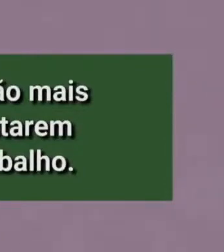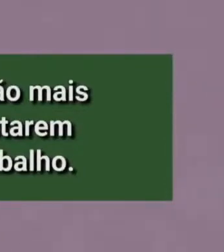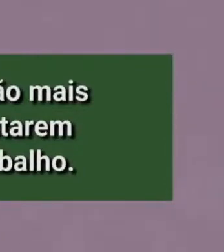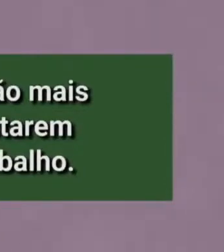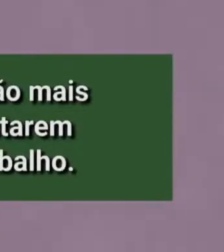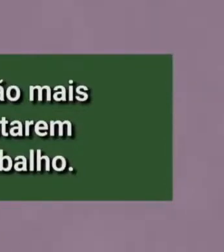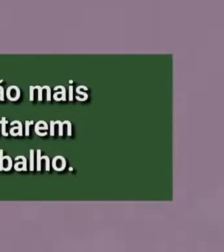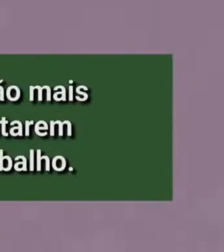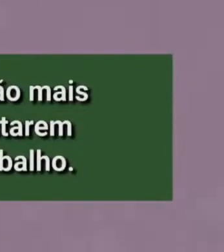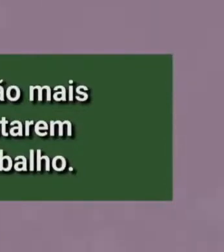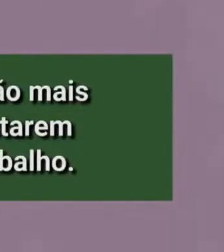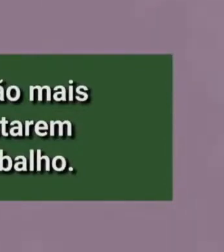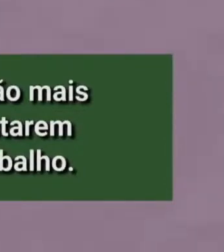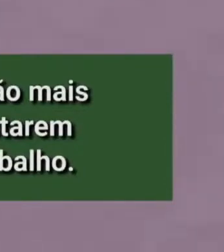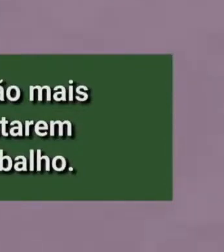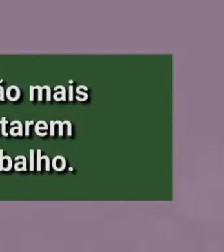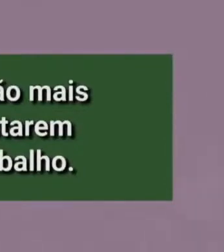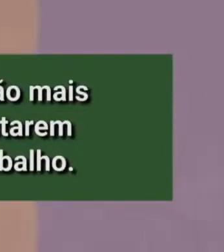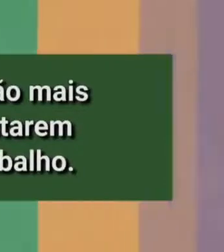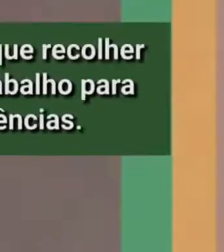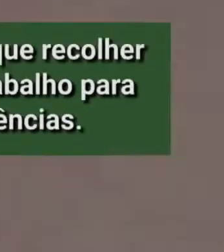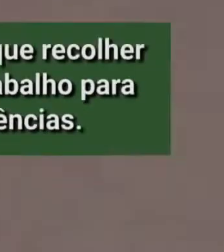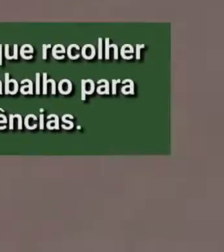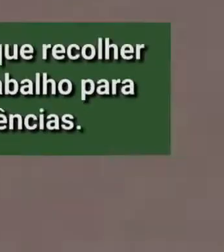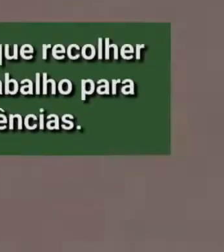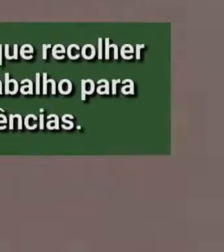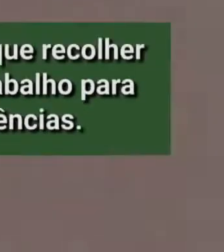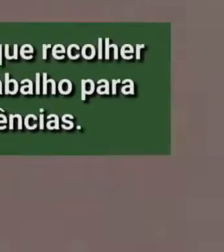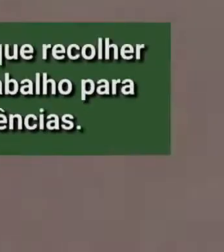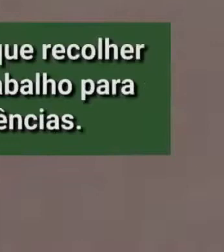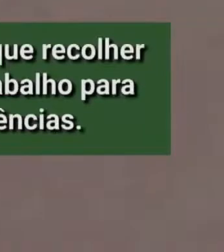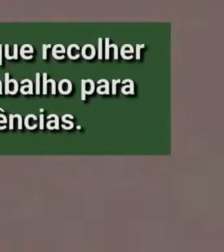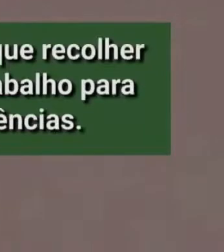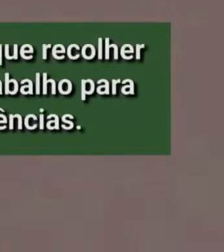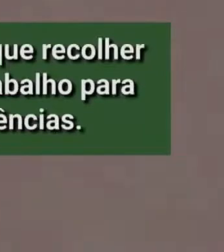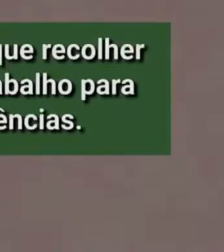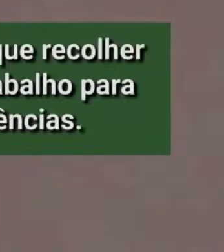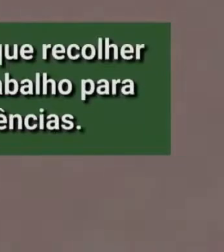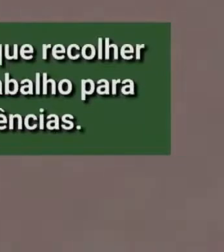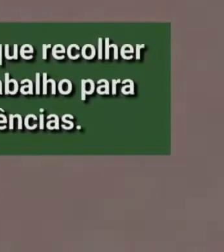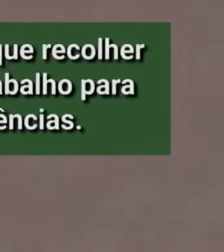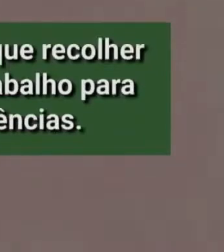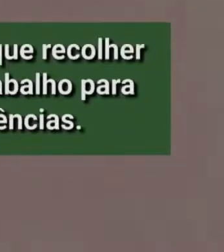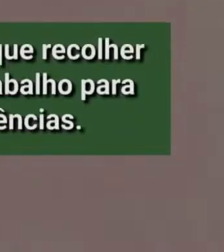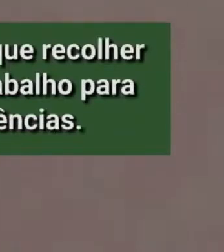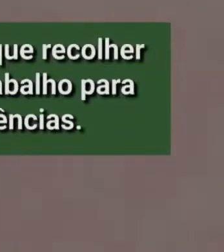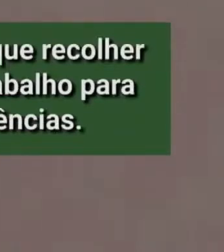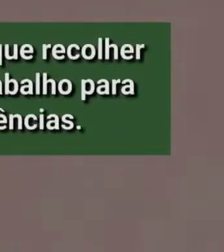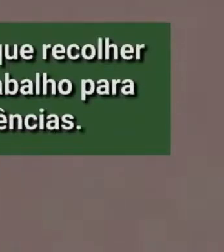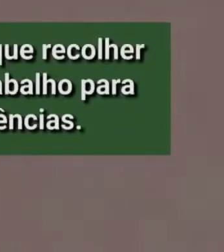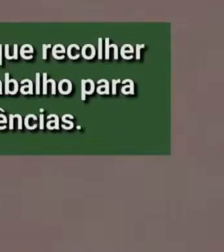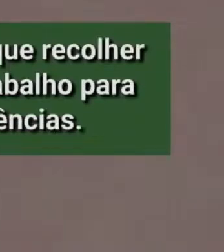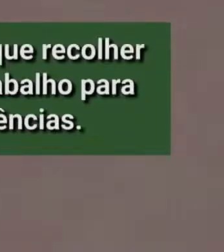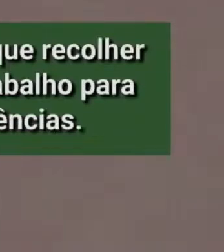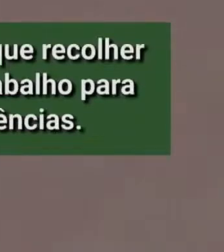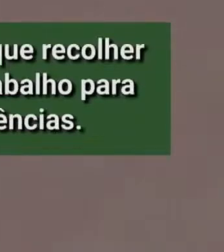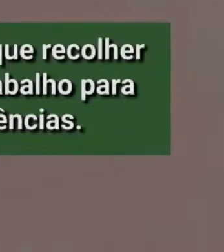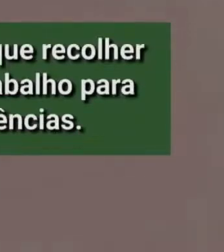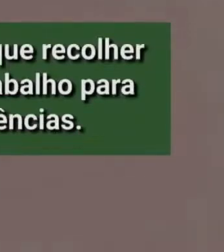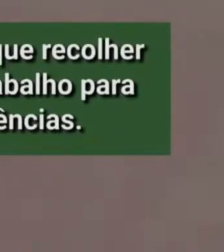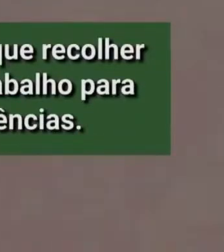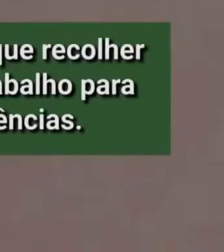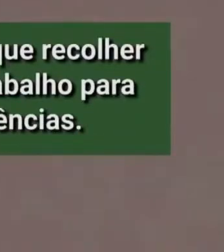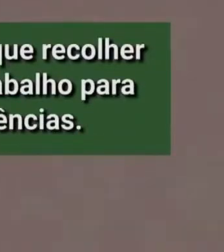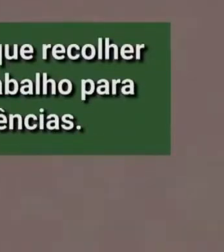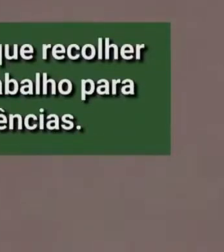be out of school and out of work. Like other countries, Nigeria will have to gather more data